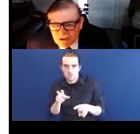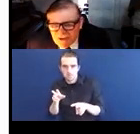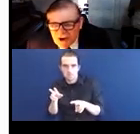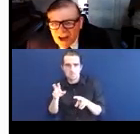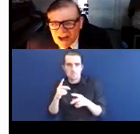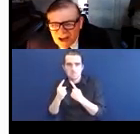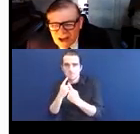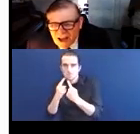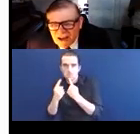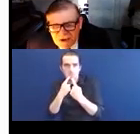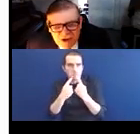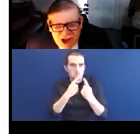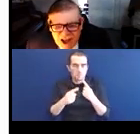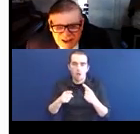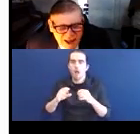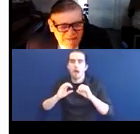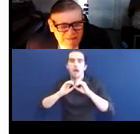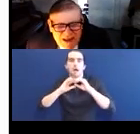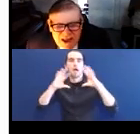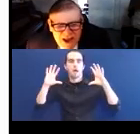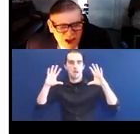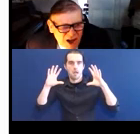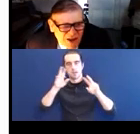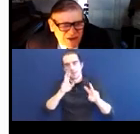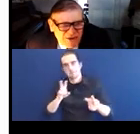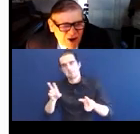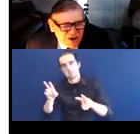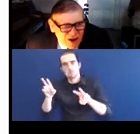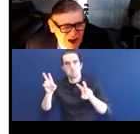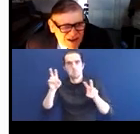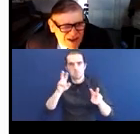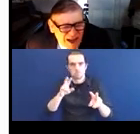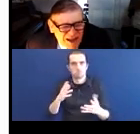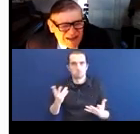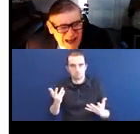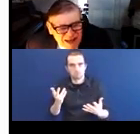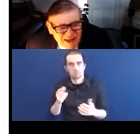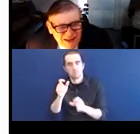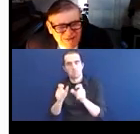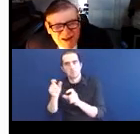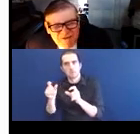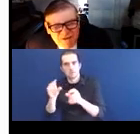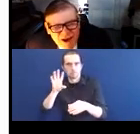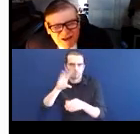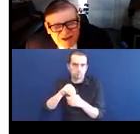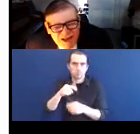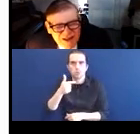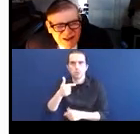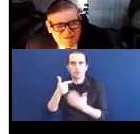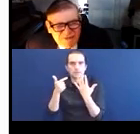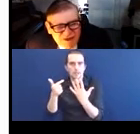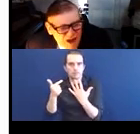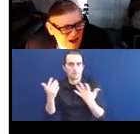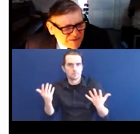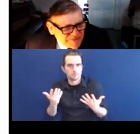groups? Well, you've got India, you've got China there, you've got the United States, Canada, France,